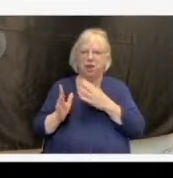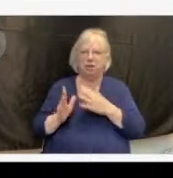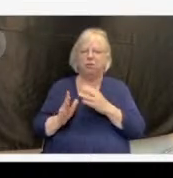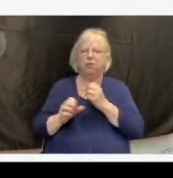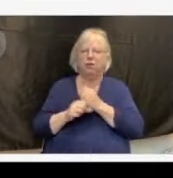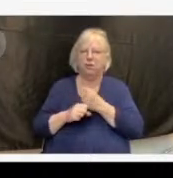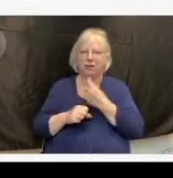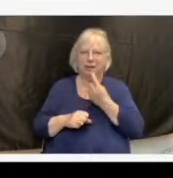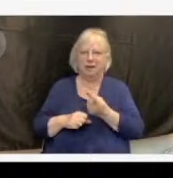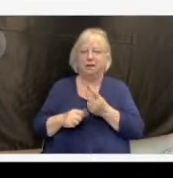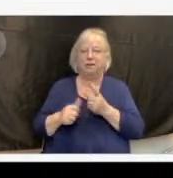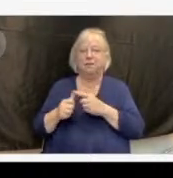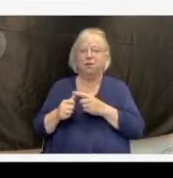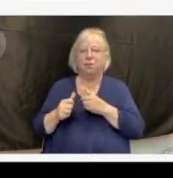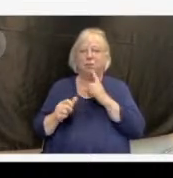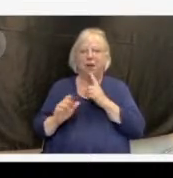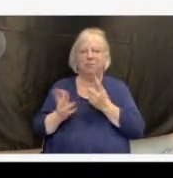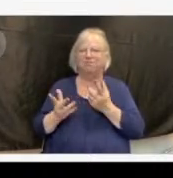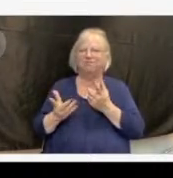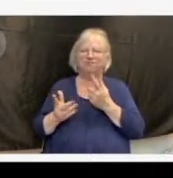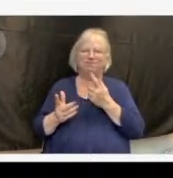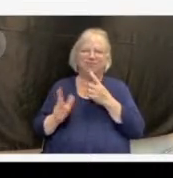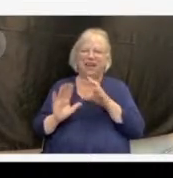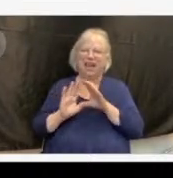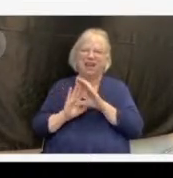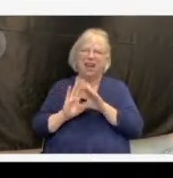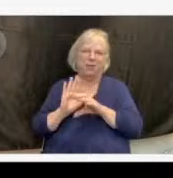by characterizing the